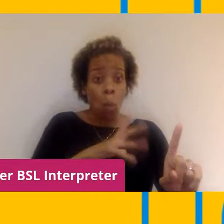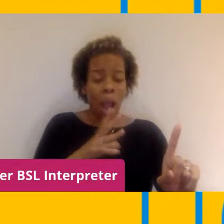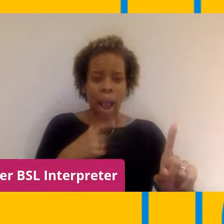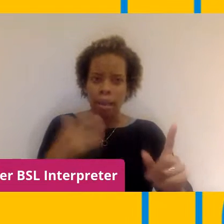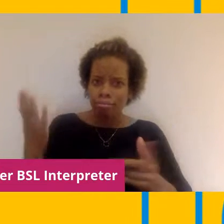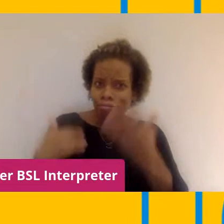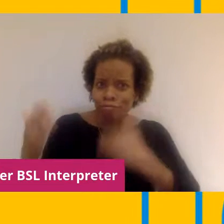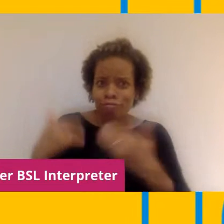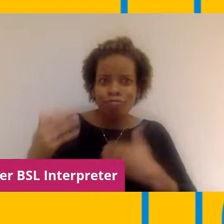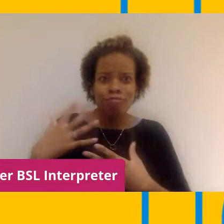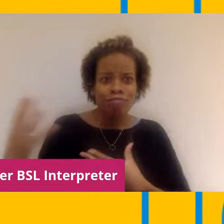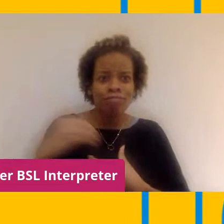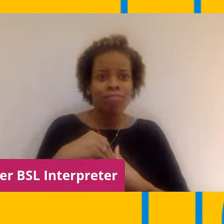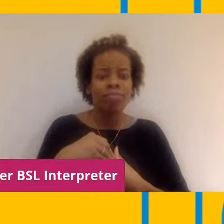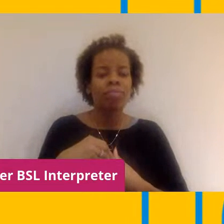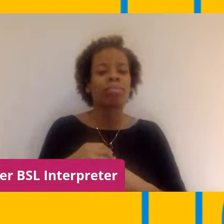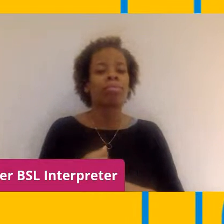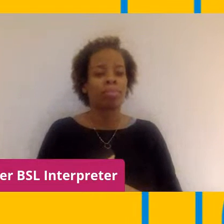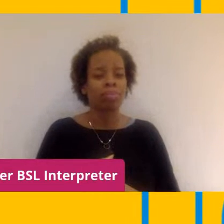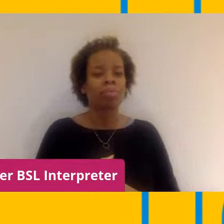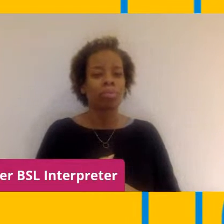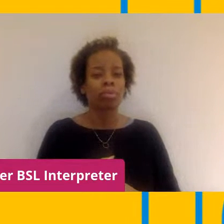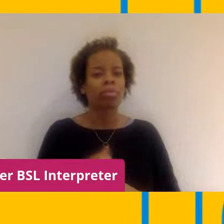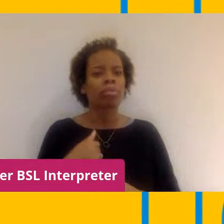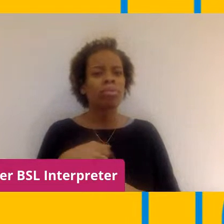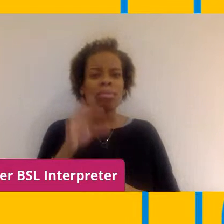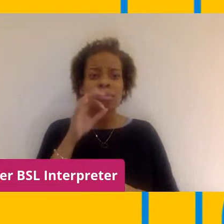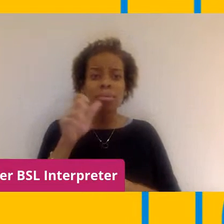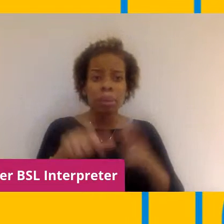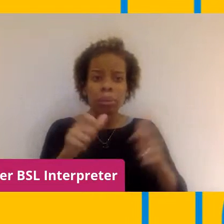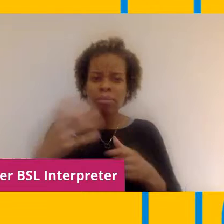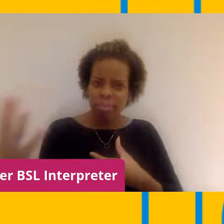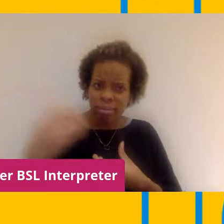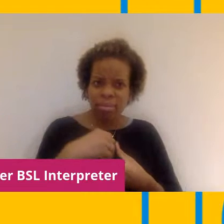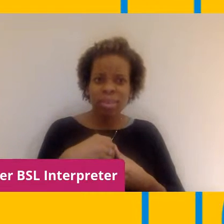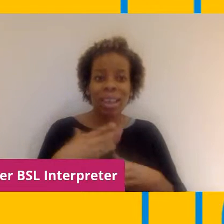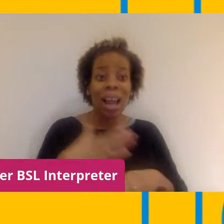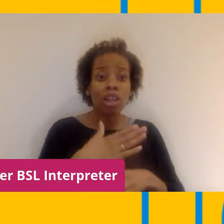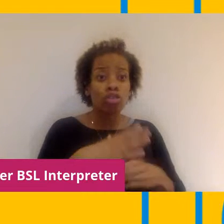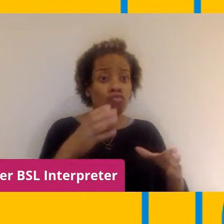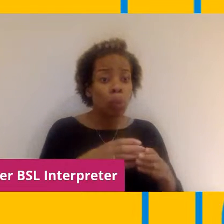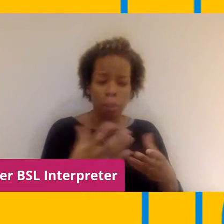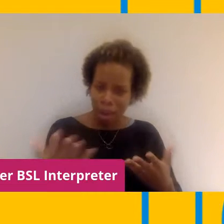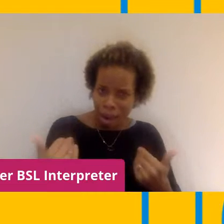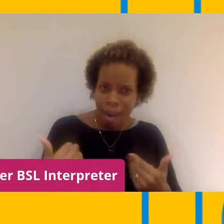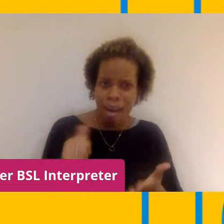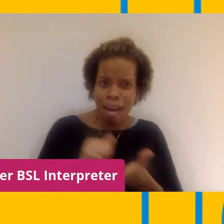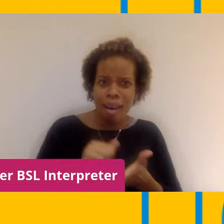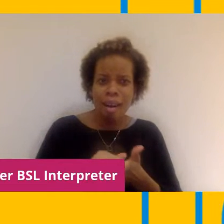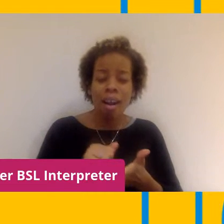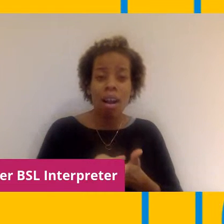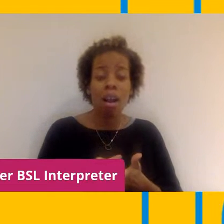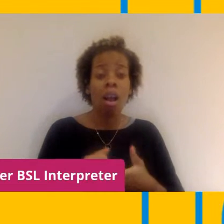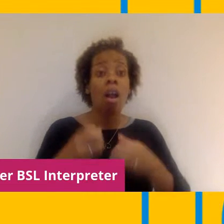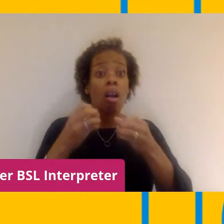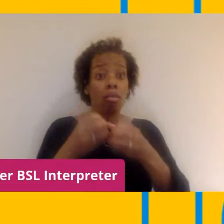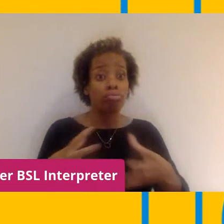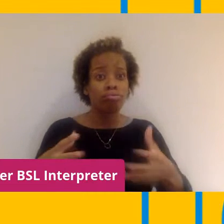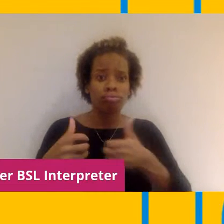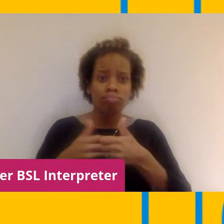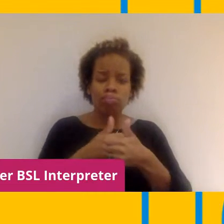involved in the business of the union, agreeing to take part in action groups and things like that. So that